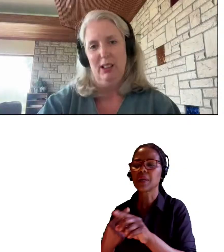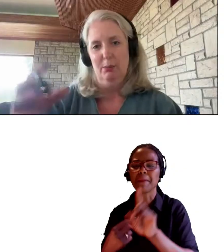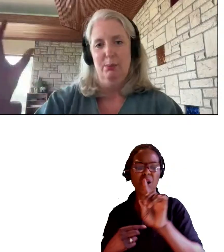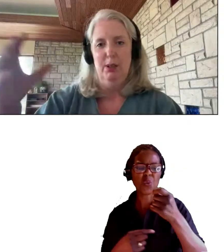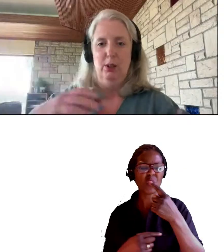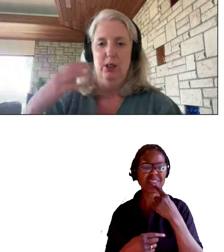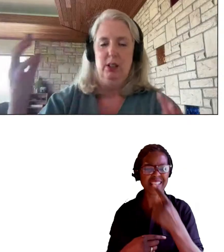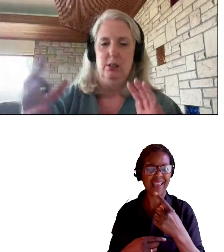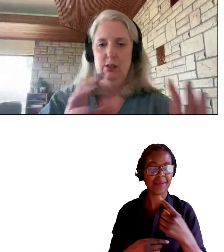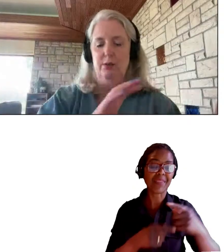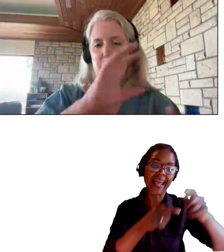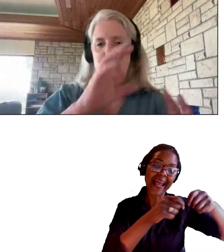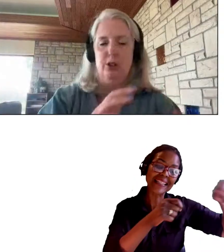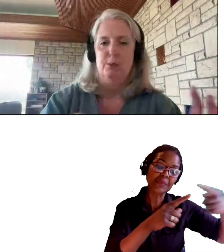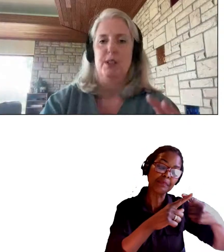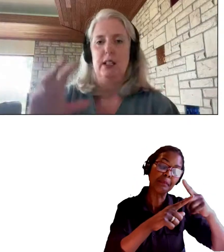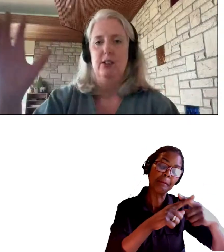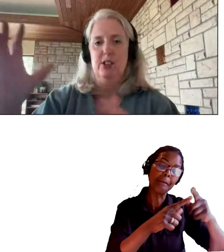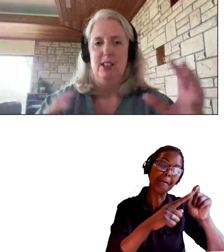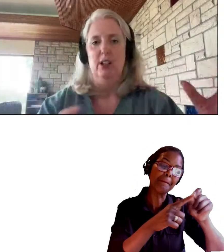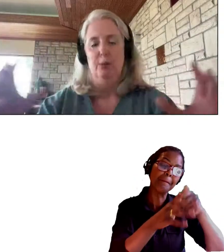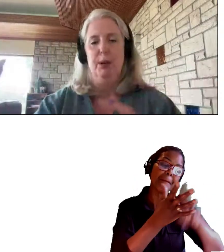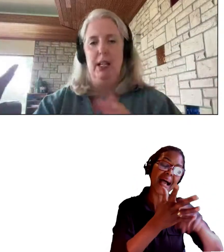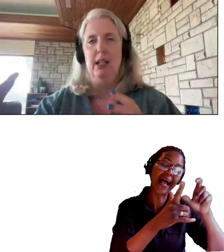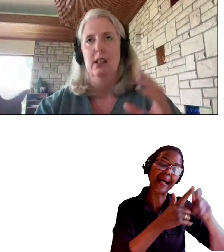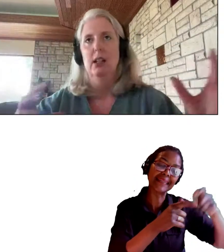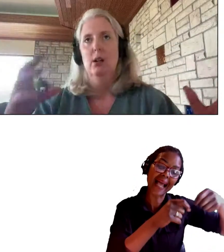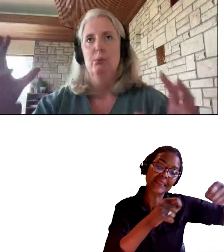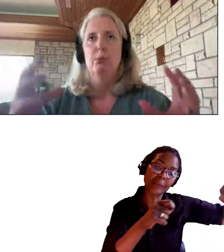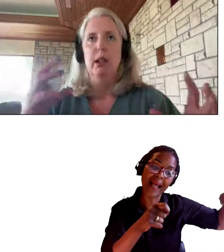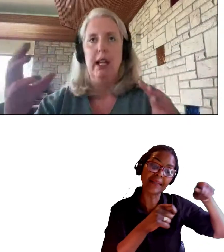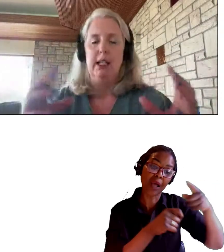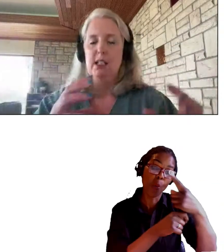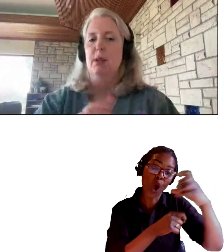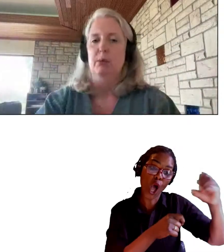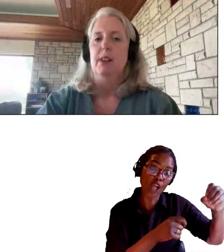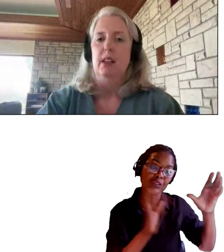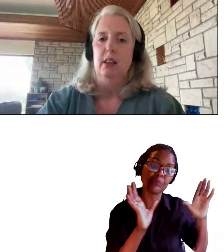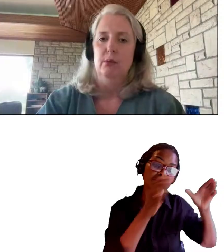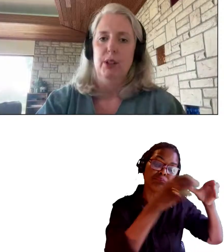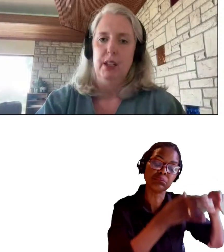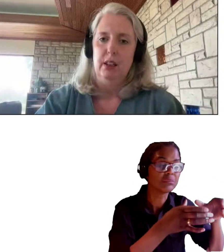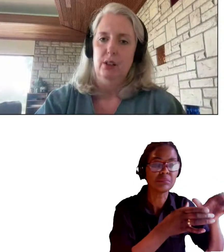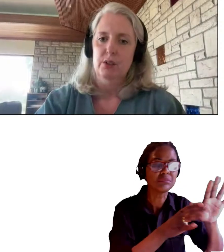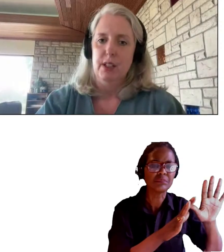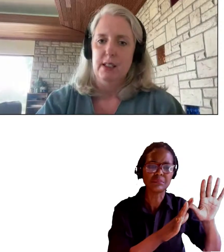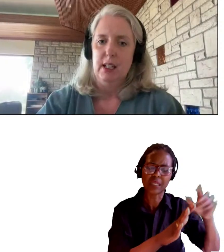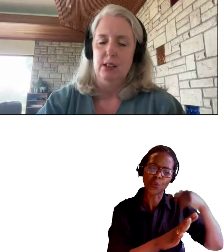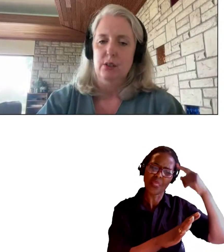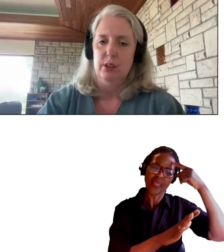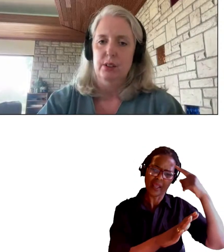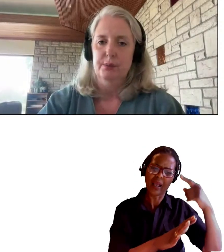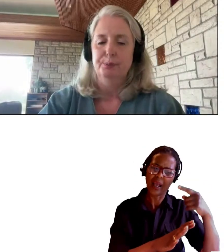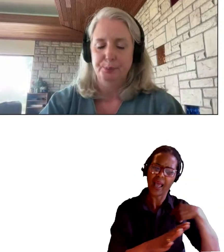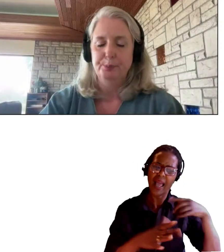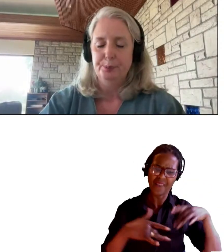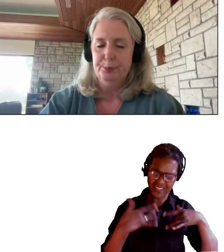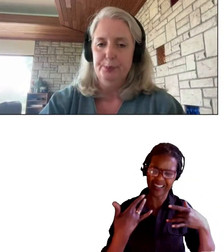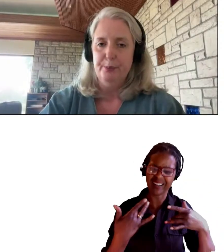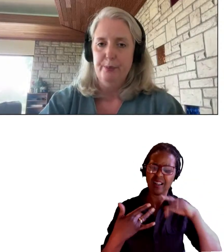round. You know, you can sort of look at those percentages and it'll be likely to be within those for this next